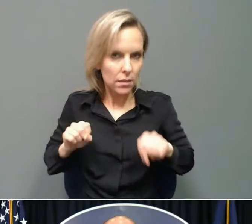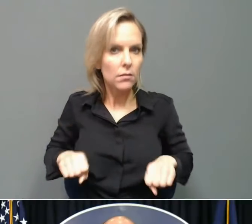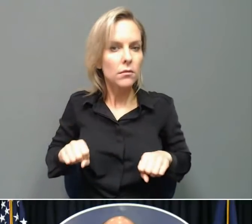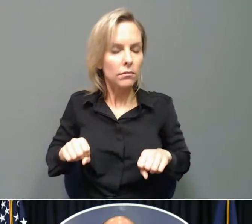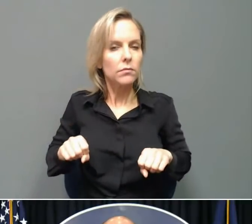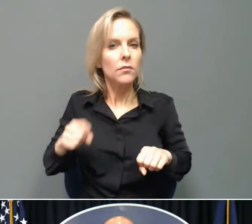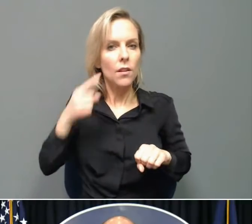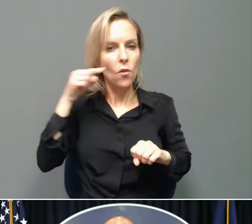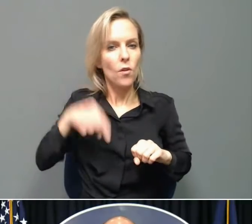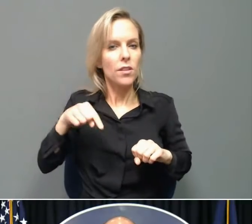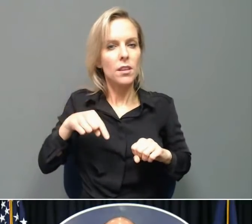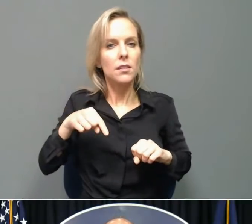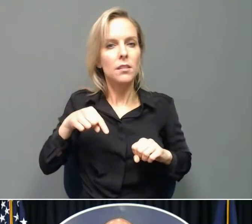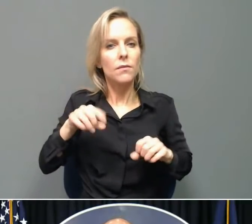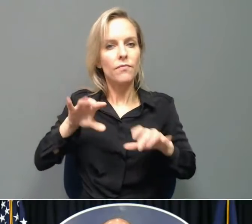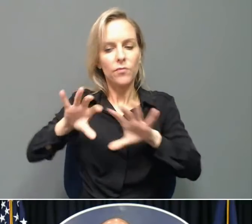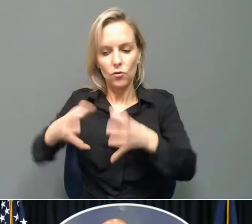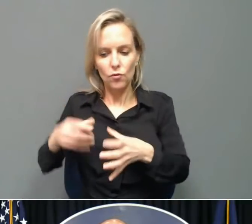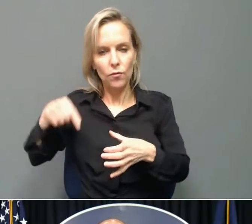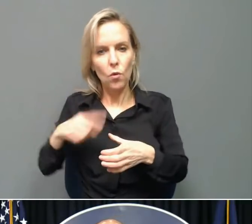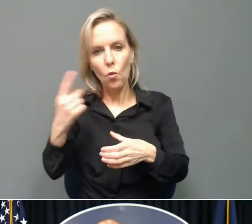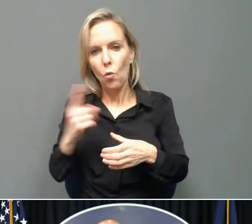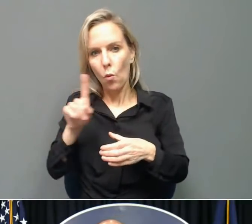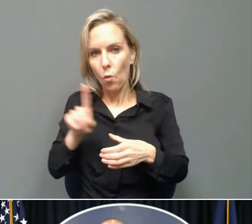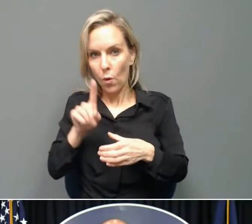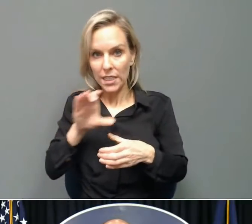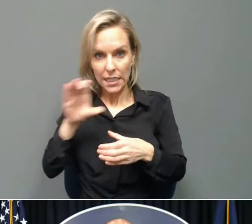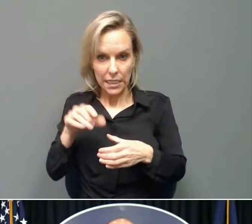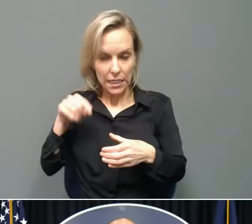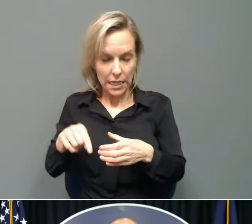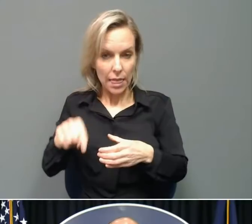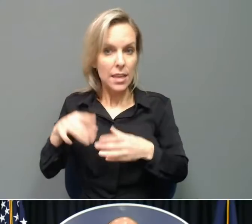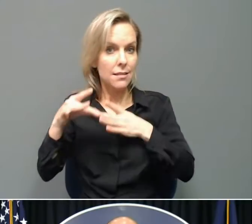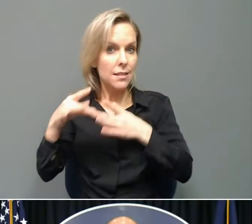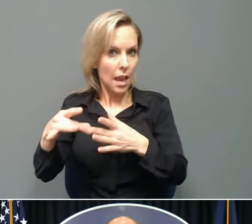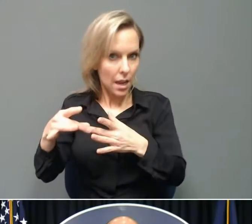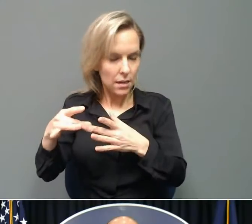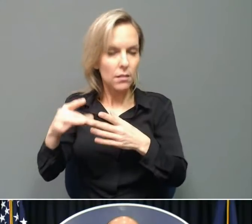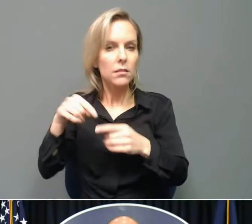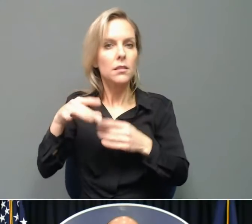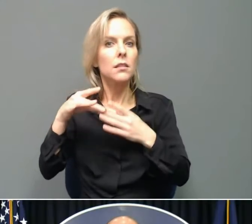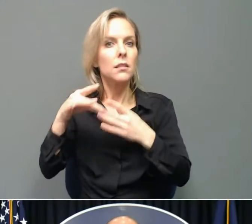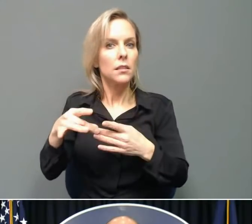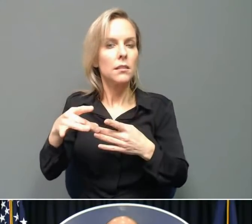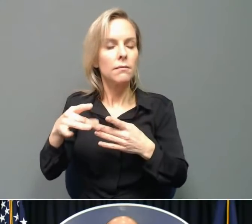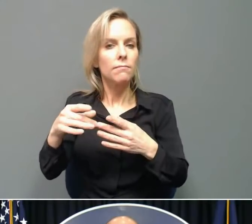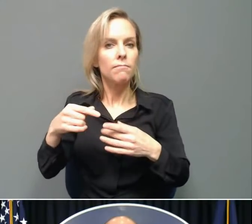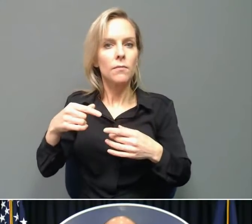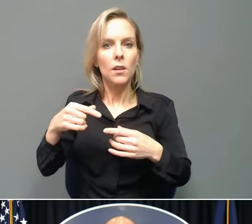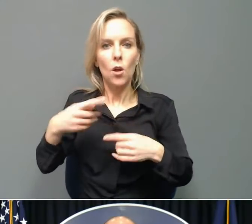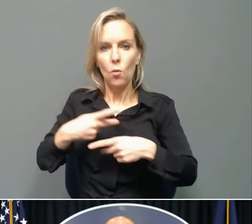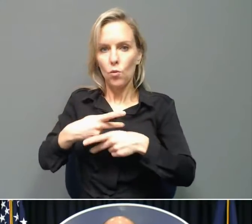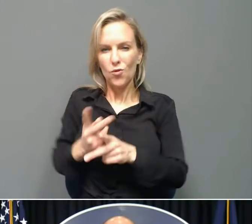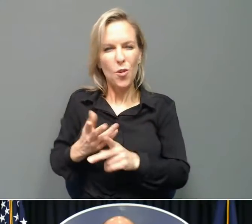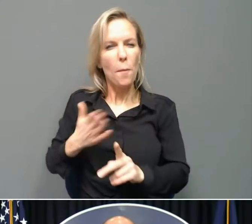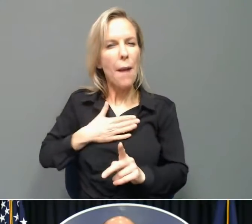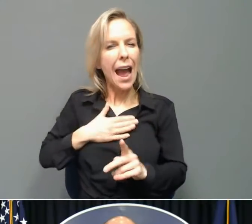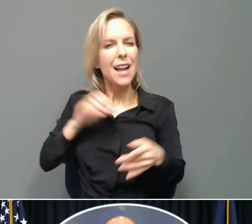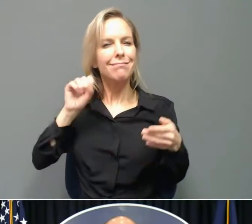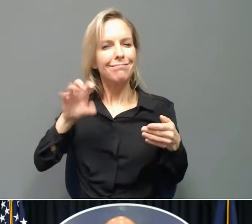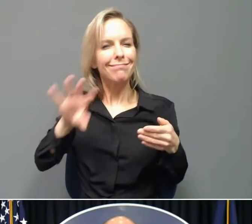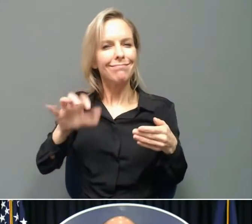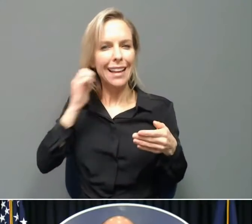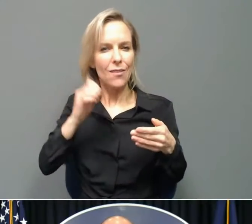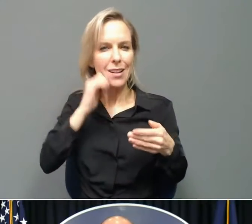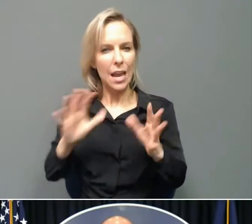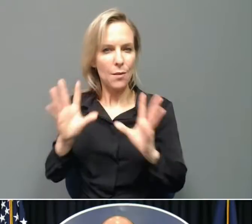Phase 1C in the state of Kentucky. You'll notice this guidance, which is the guidance that I produce in my daily update meetings with